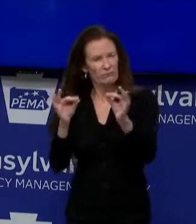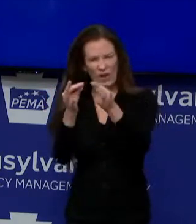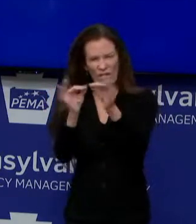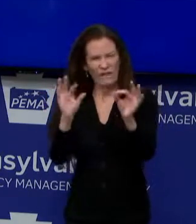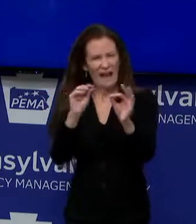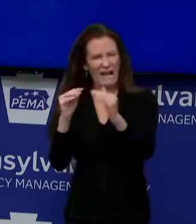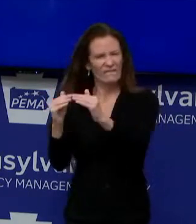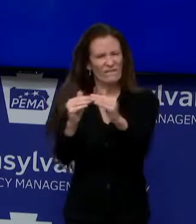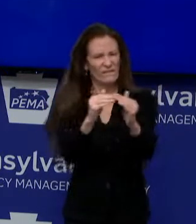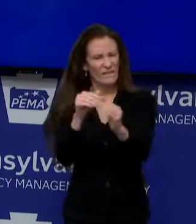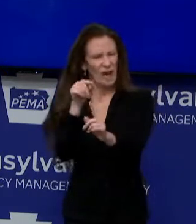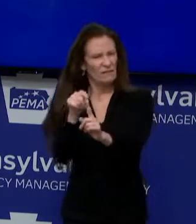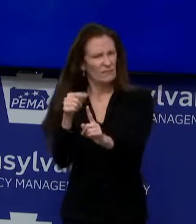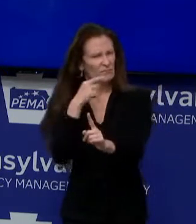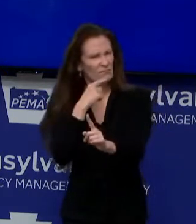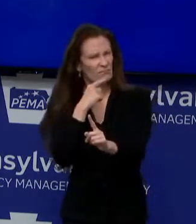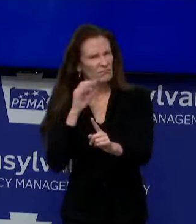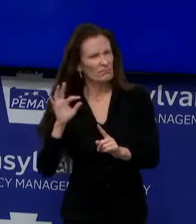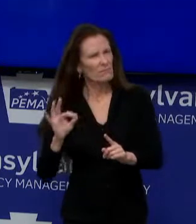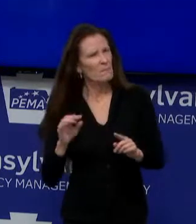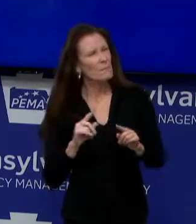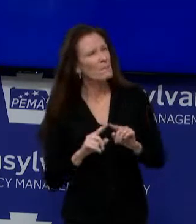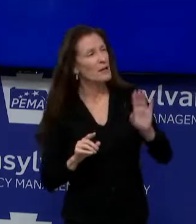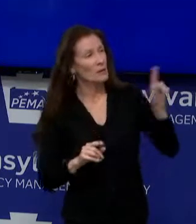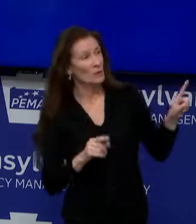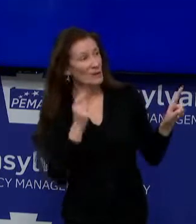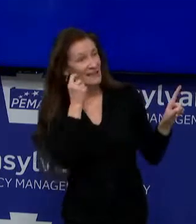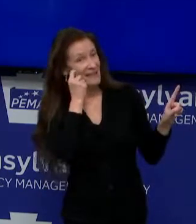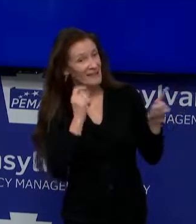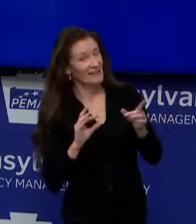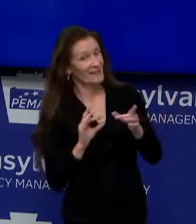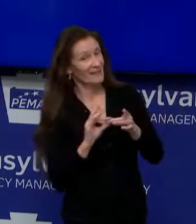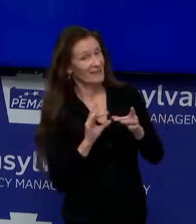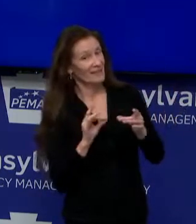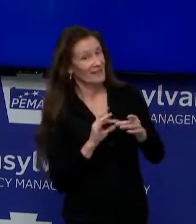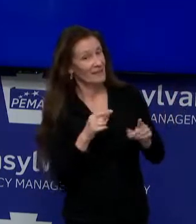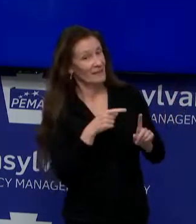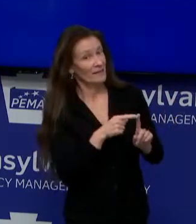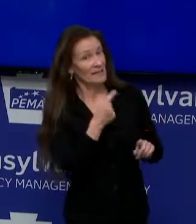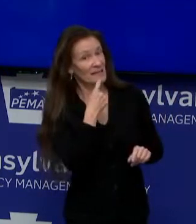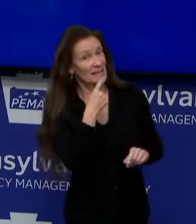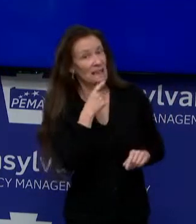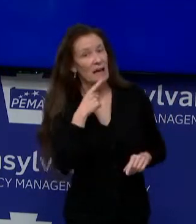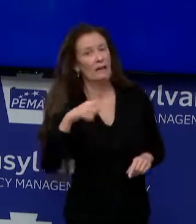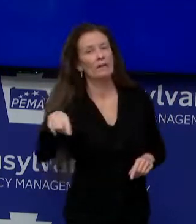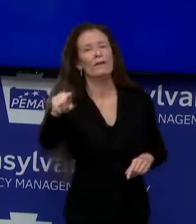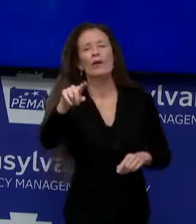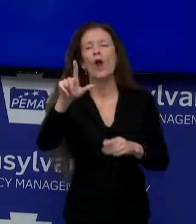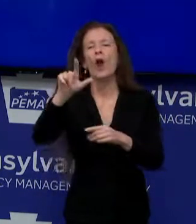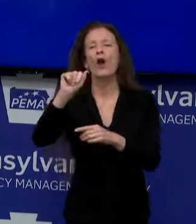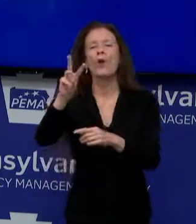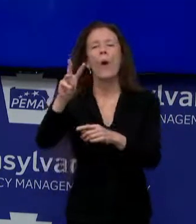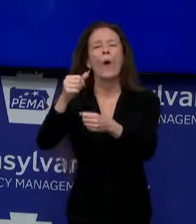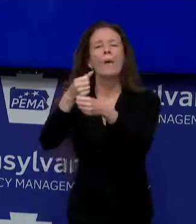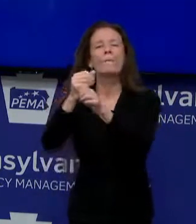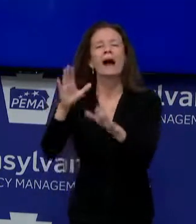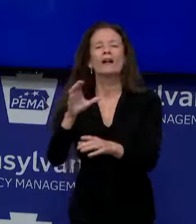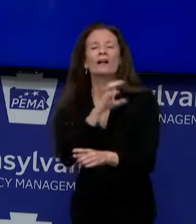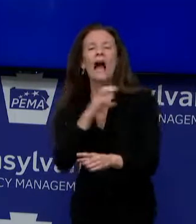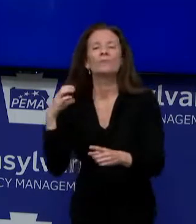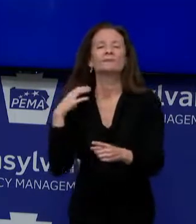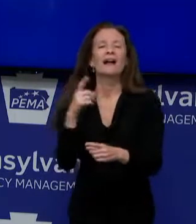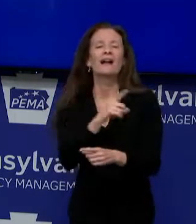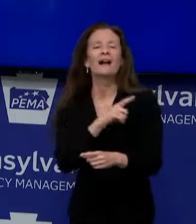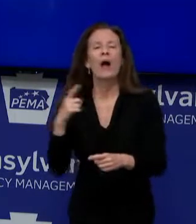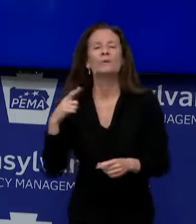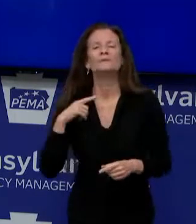you pointed your comments at lawmakers. What would you say to the American people and Pennsylvanians